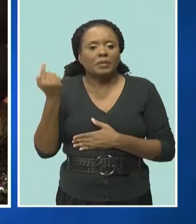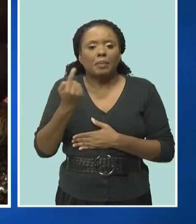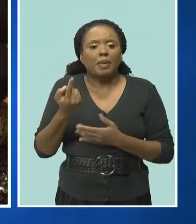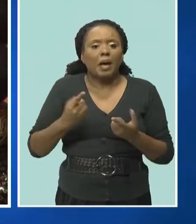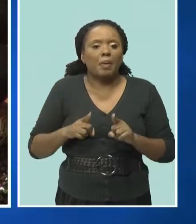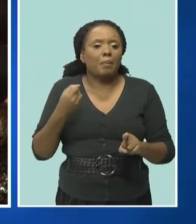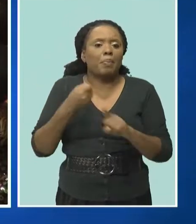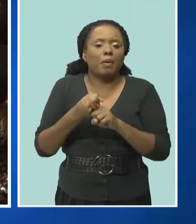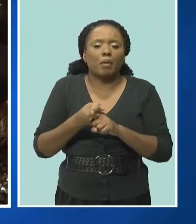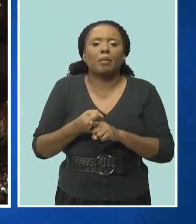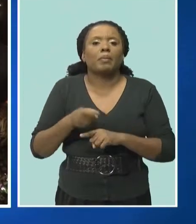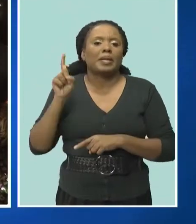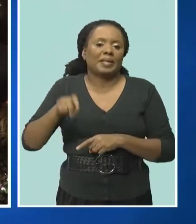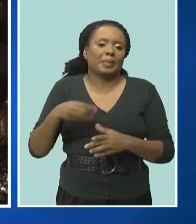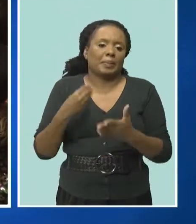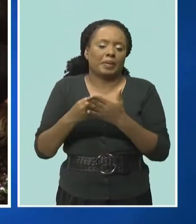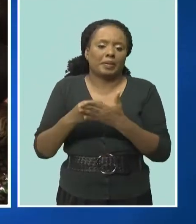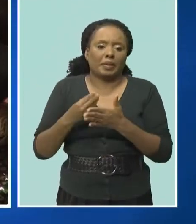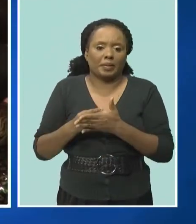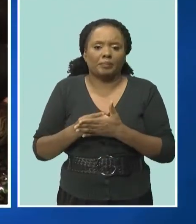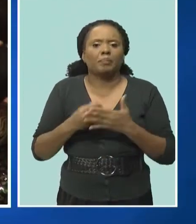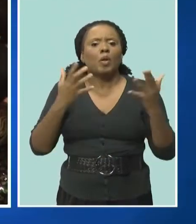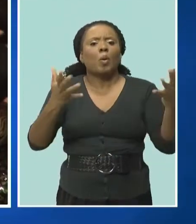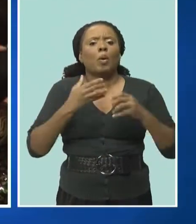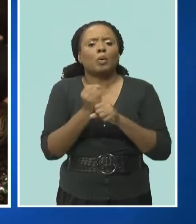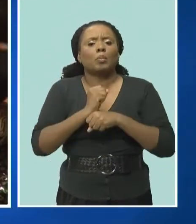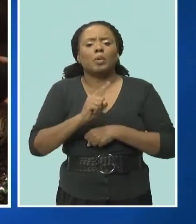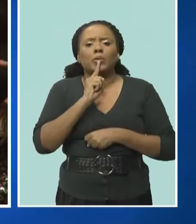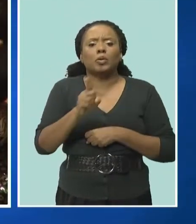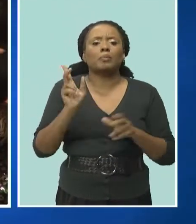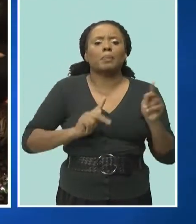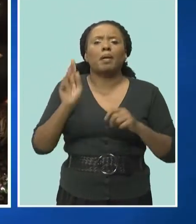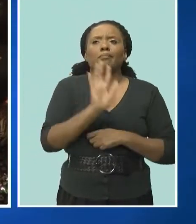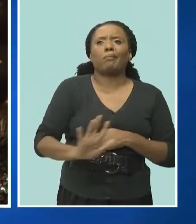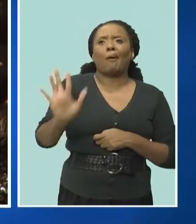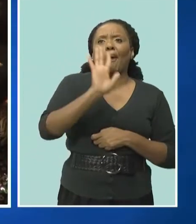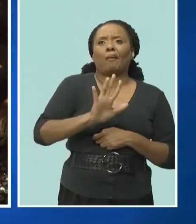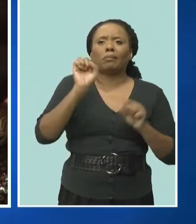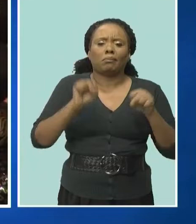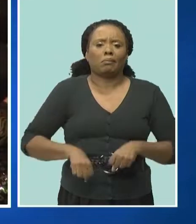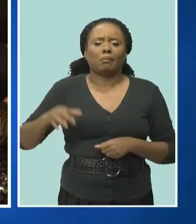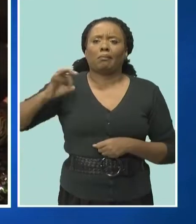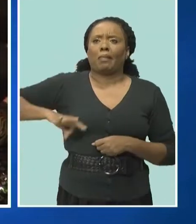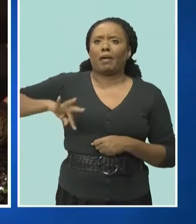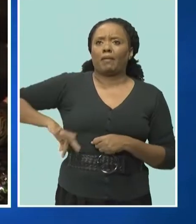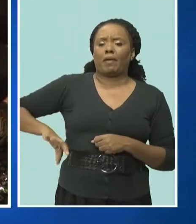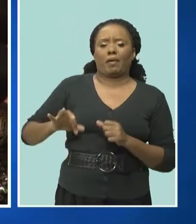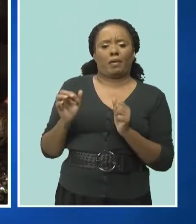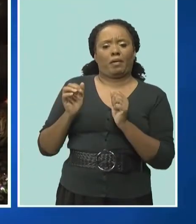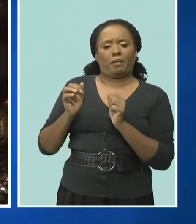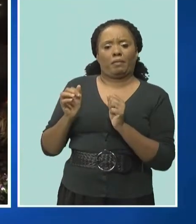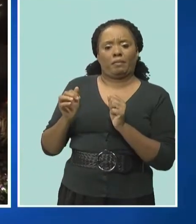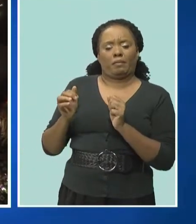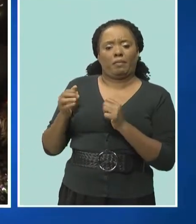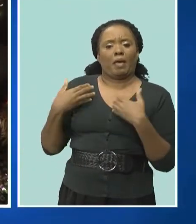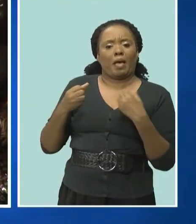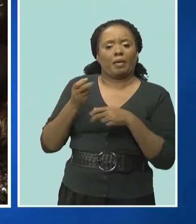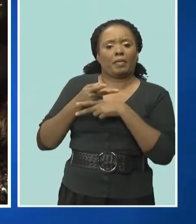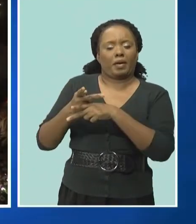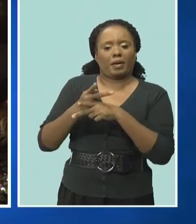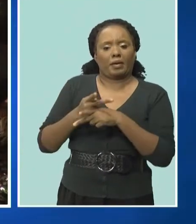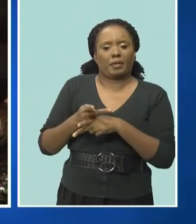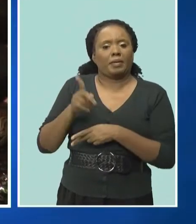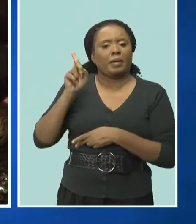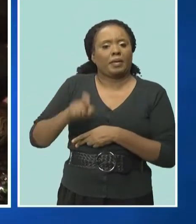to ensure that everyone, everywhere can get the benefit of health care, then there must be the global